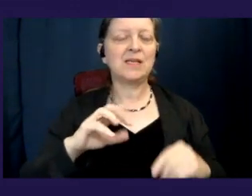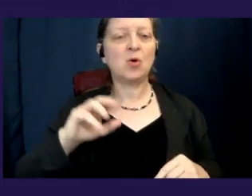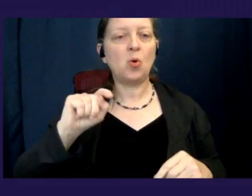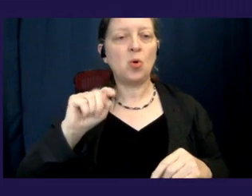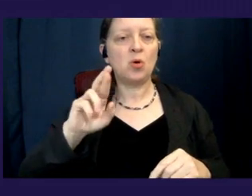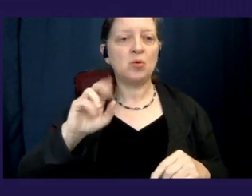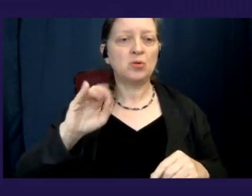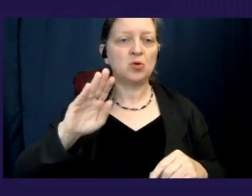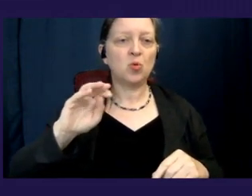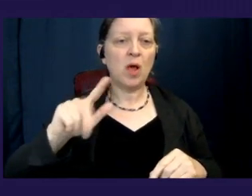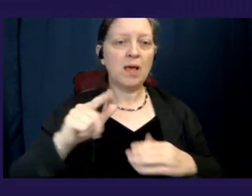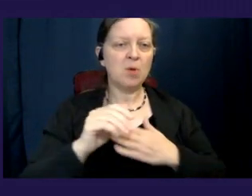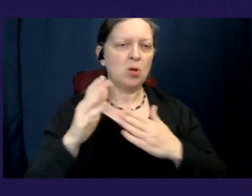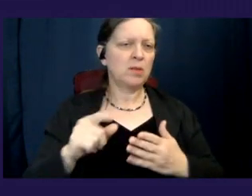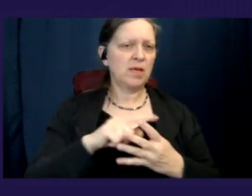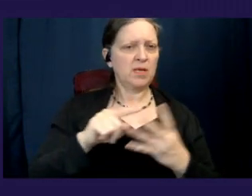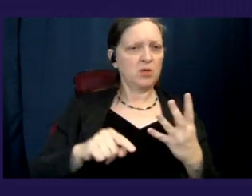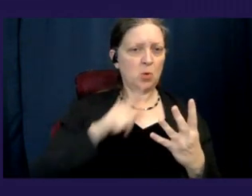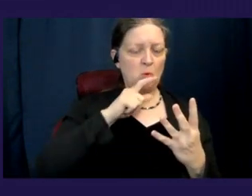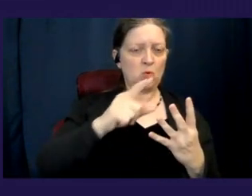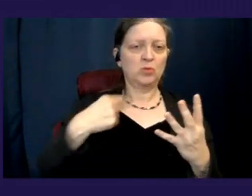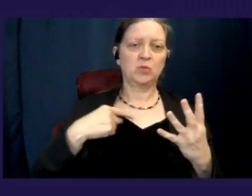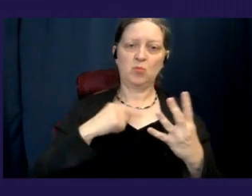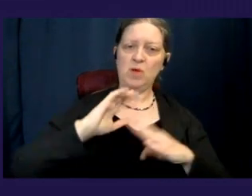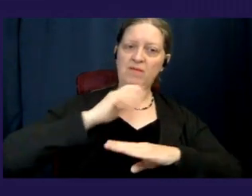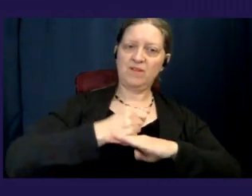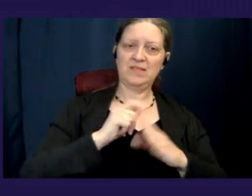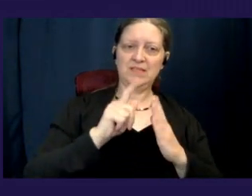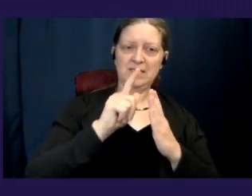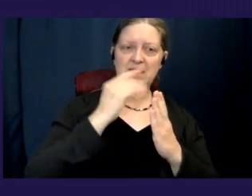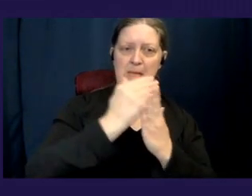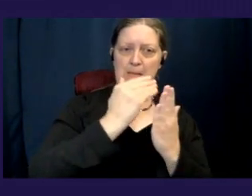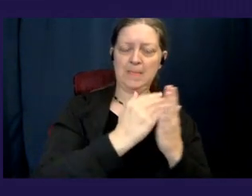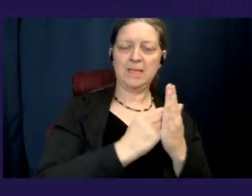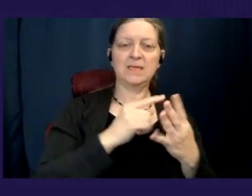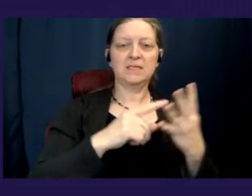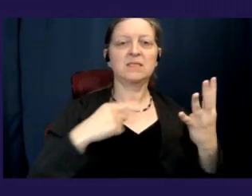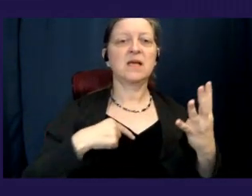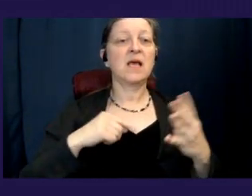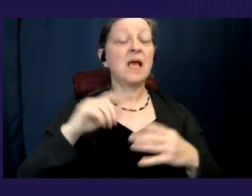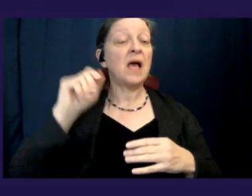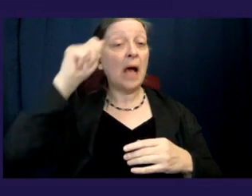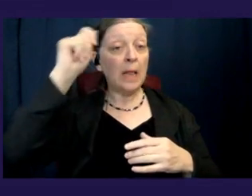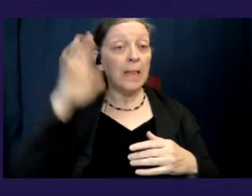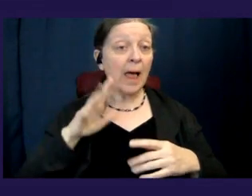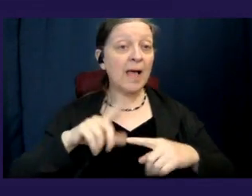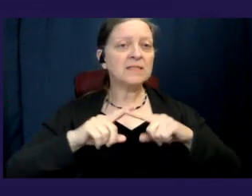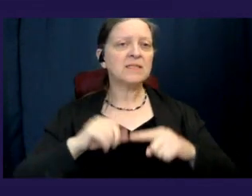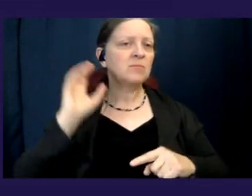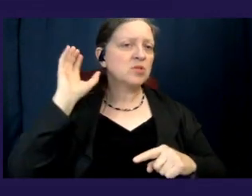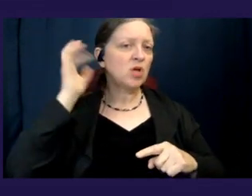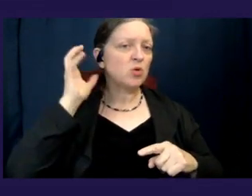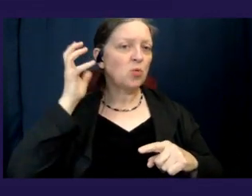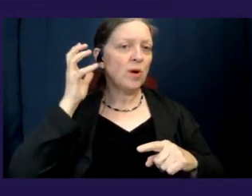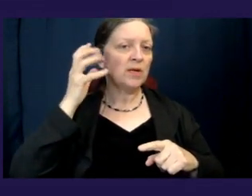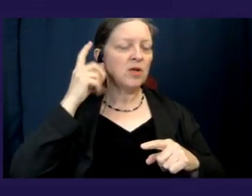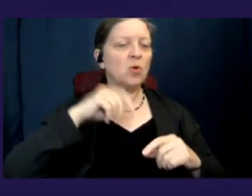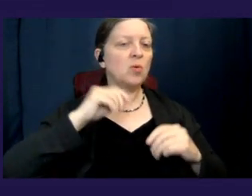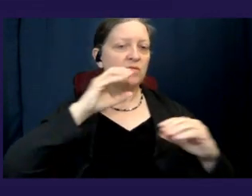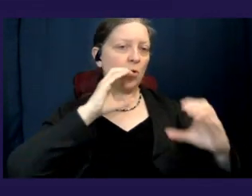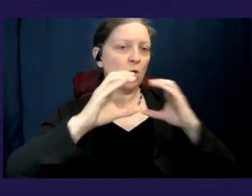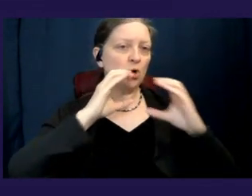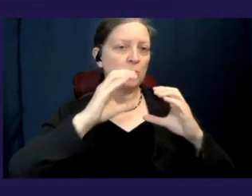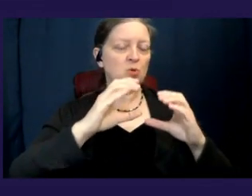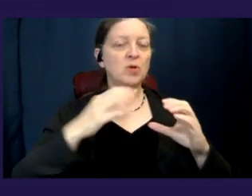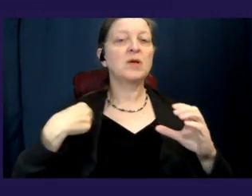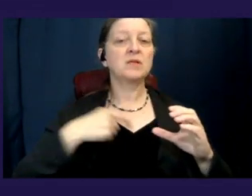get involved. We'd immediately jump. Alaska's very dependent on radio as a form of communication in many of our communities. And we would do a Zoom call that was then